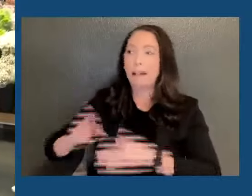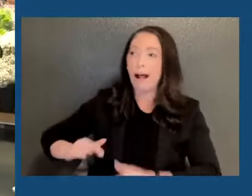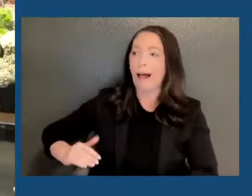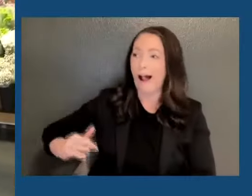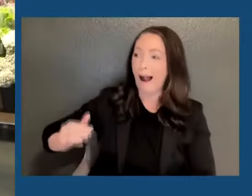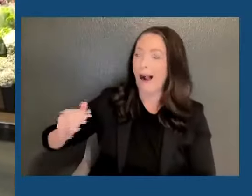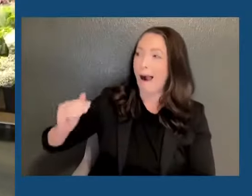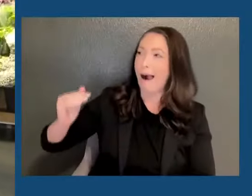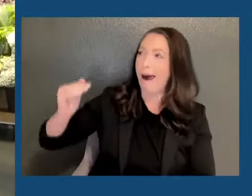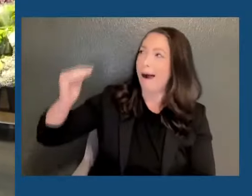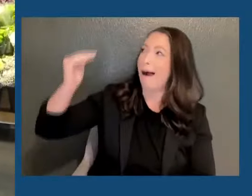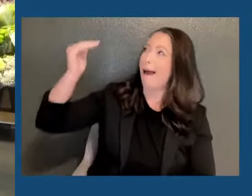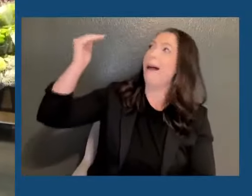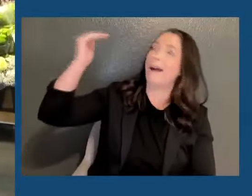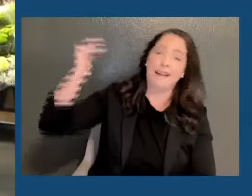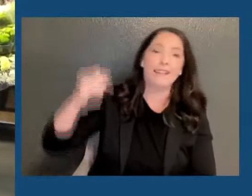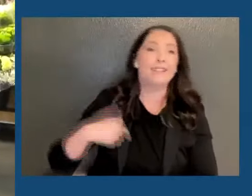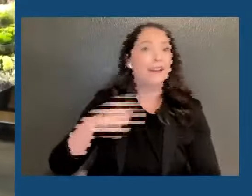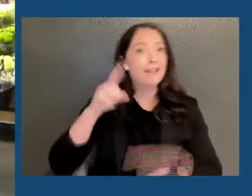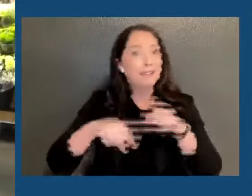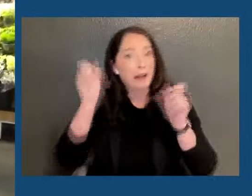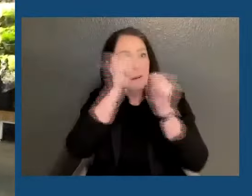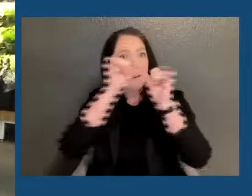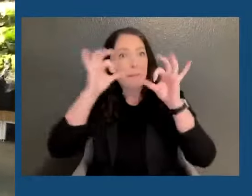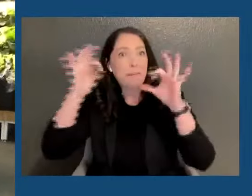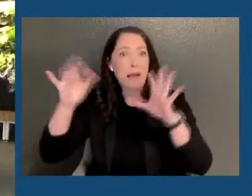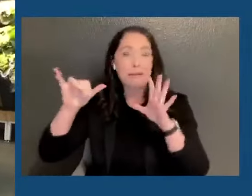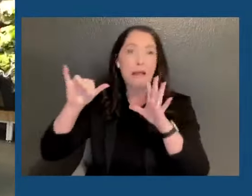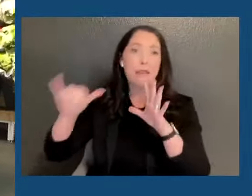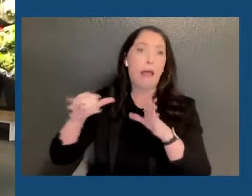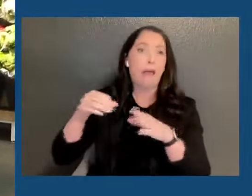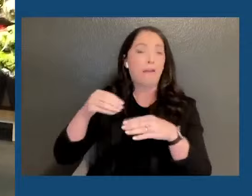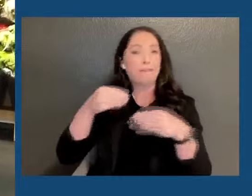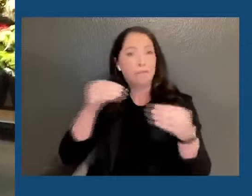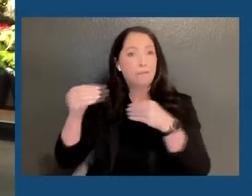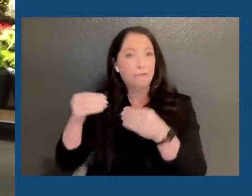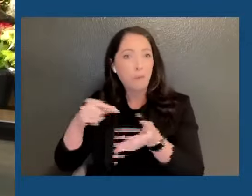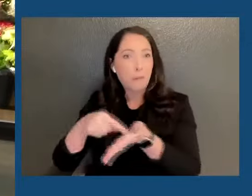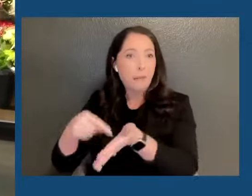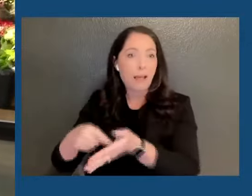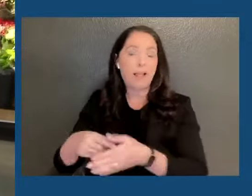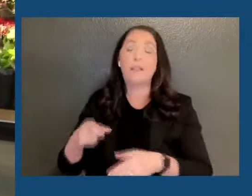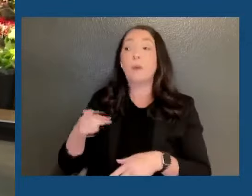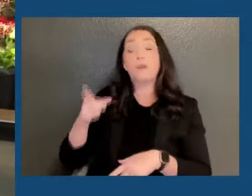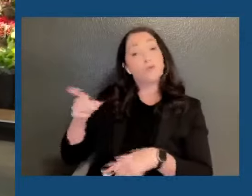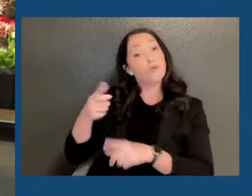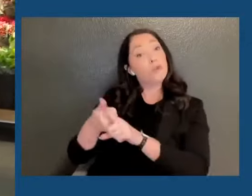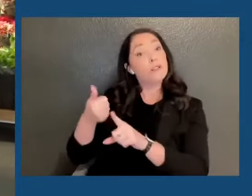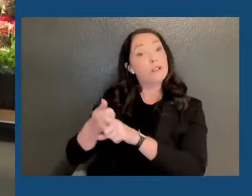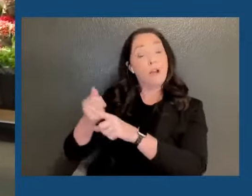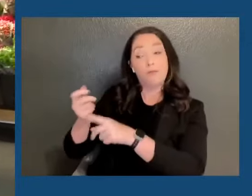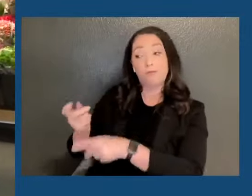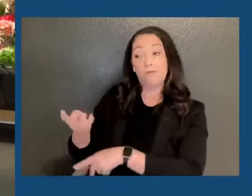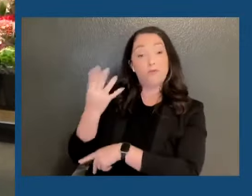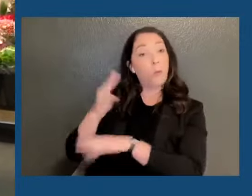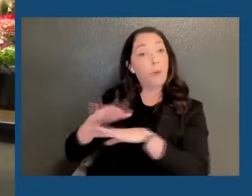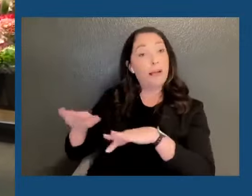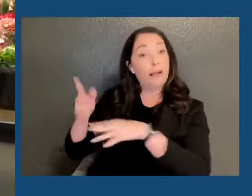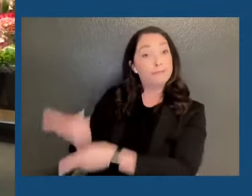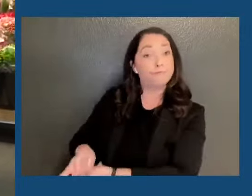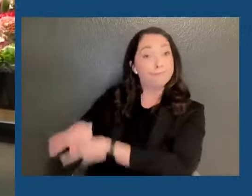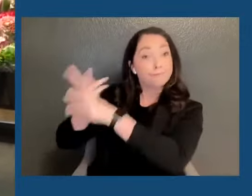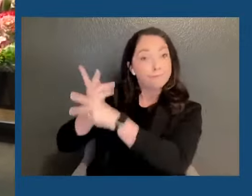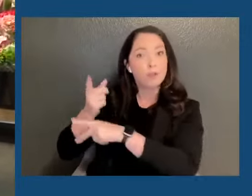look like. But we also talked about what it's like when she had to raise 4 children, and you had to do things like how you're going to divide